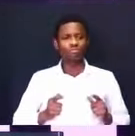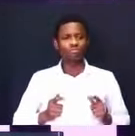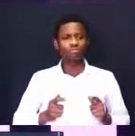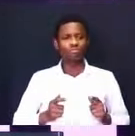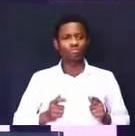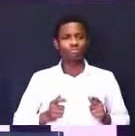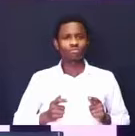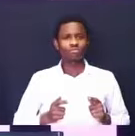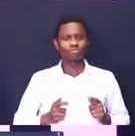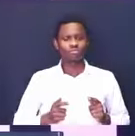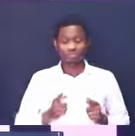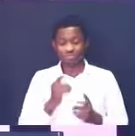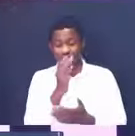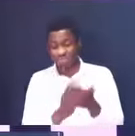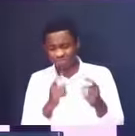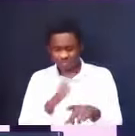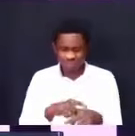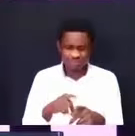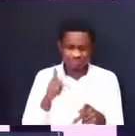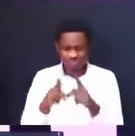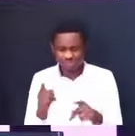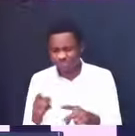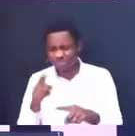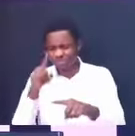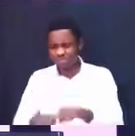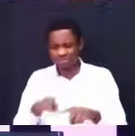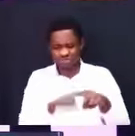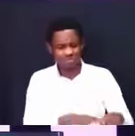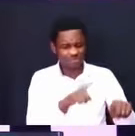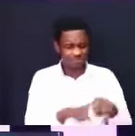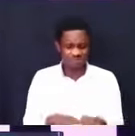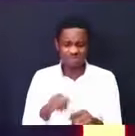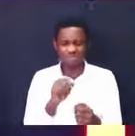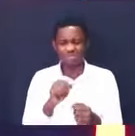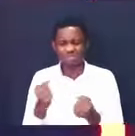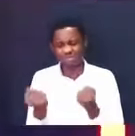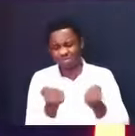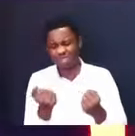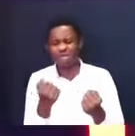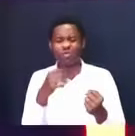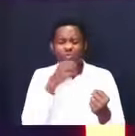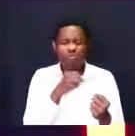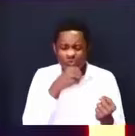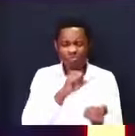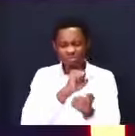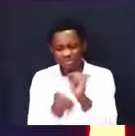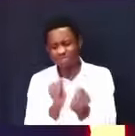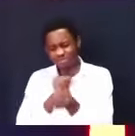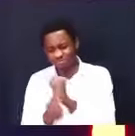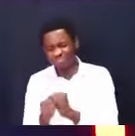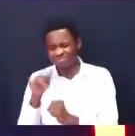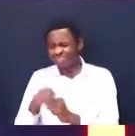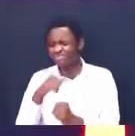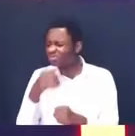on, change my car, give me this car, say, you are just putting premium on the wrong things. Na nipa e de won buta ye ye